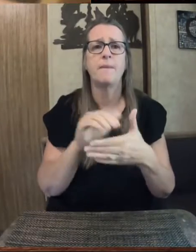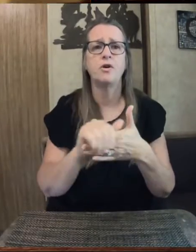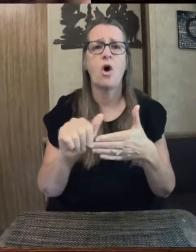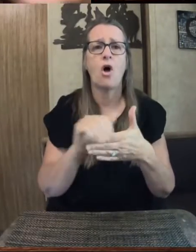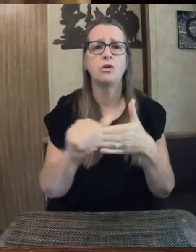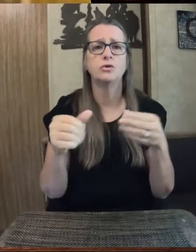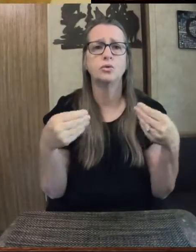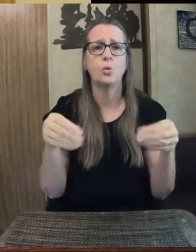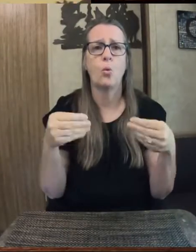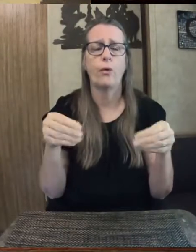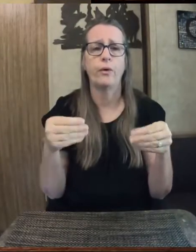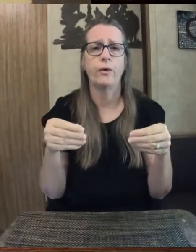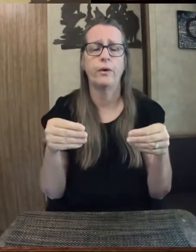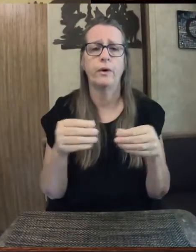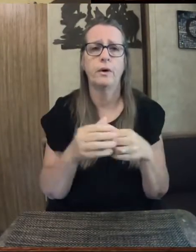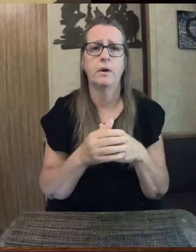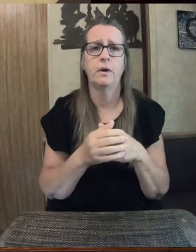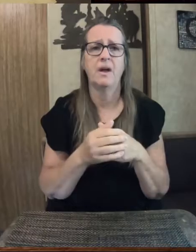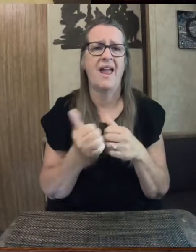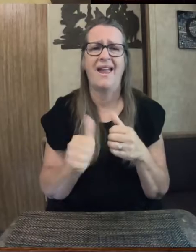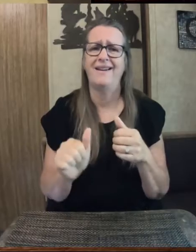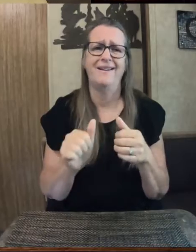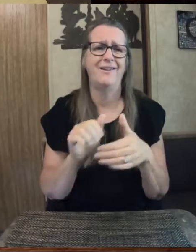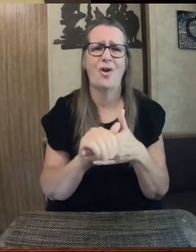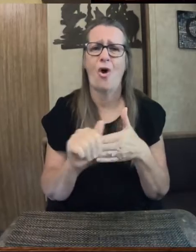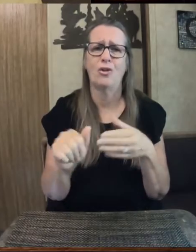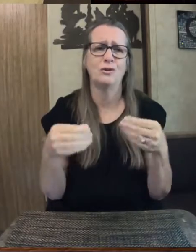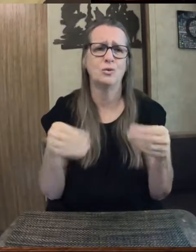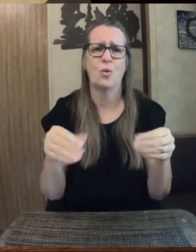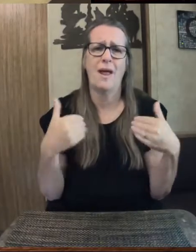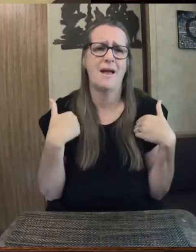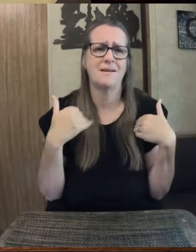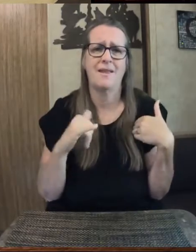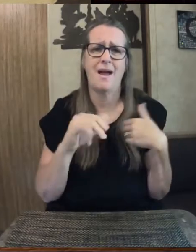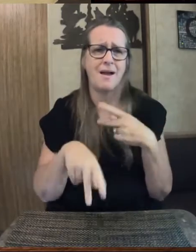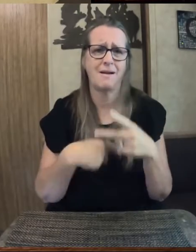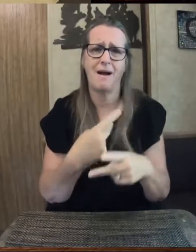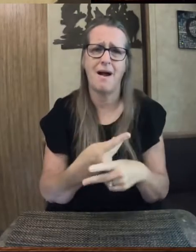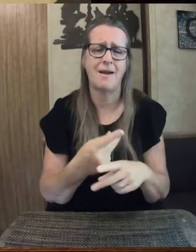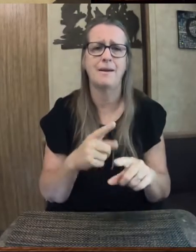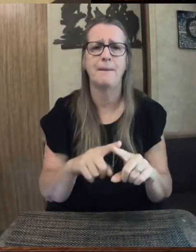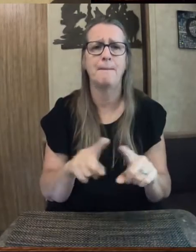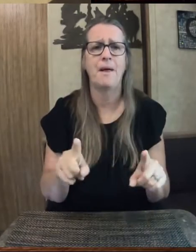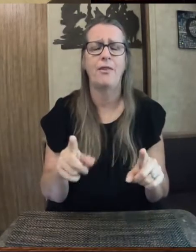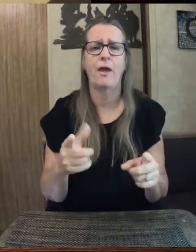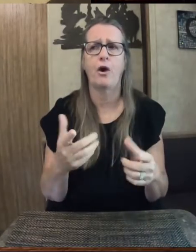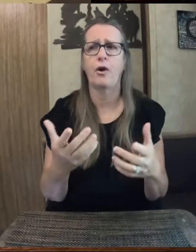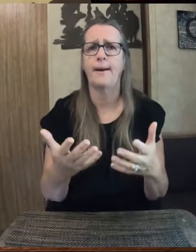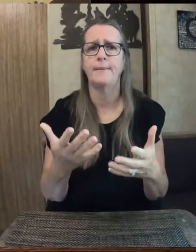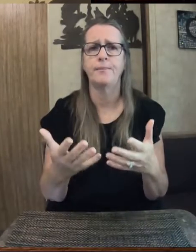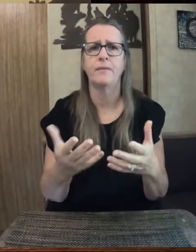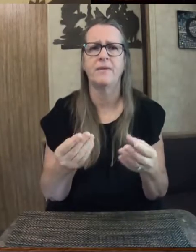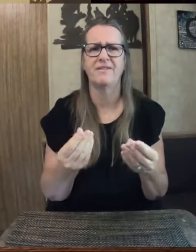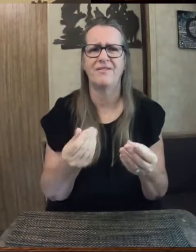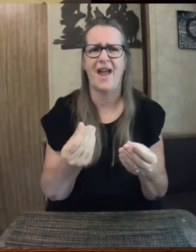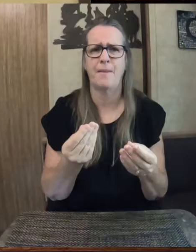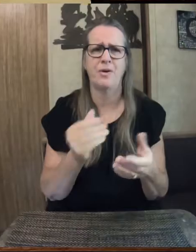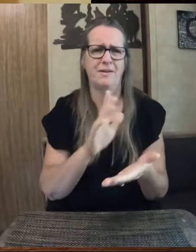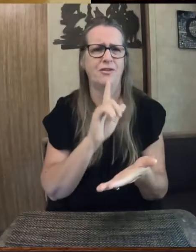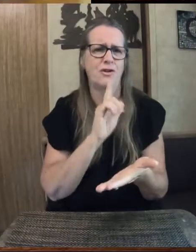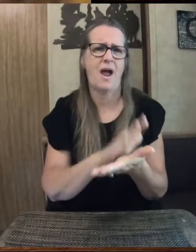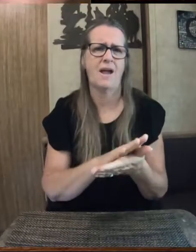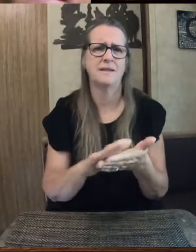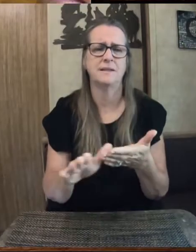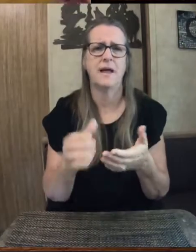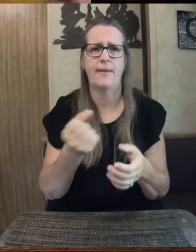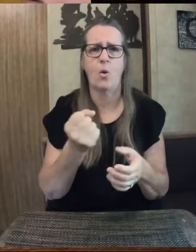from the dollar store. Any dollar store probably has these kinds, but they're fabric,